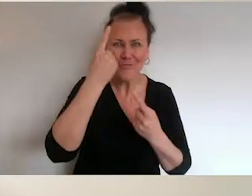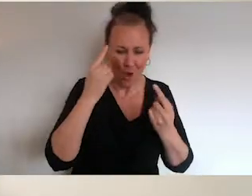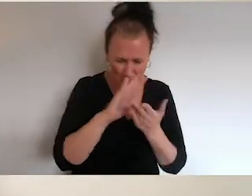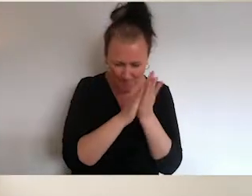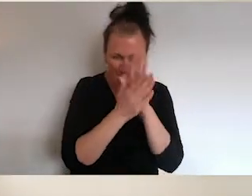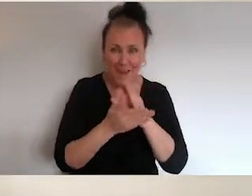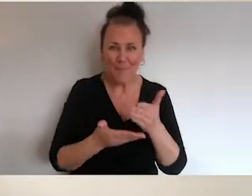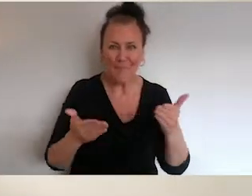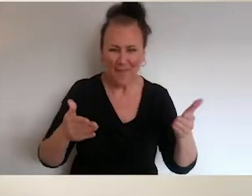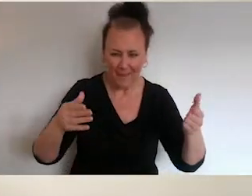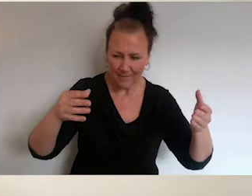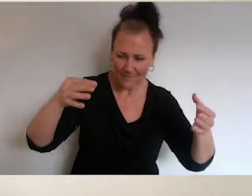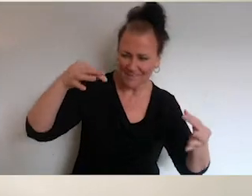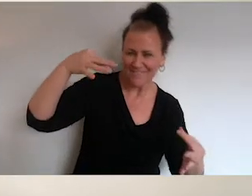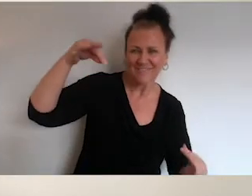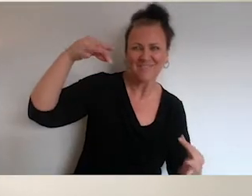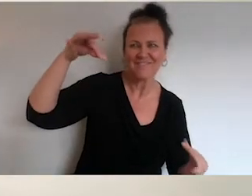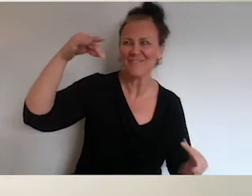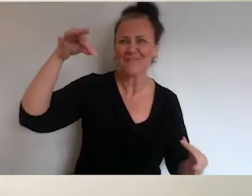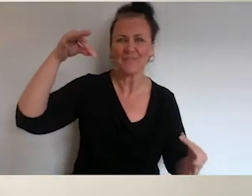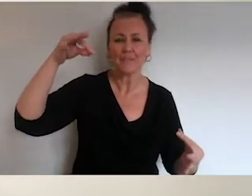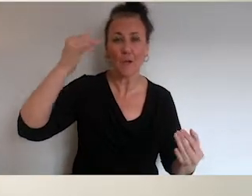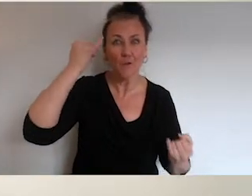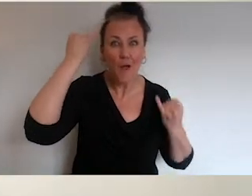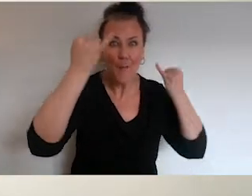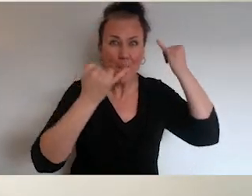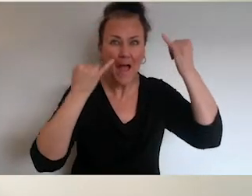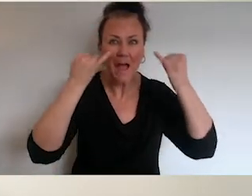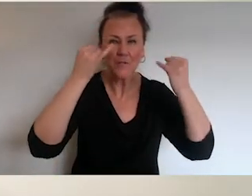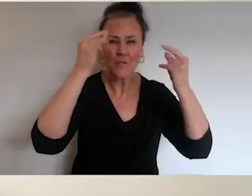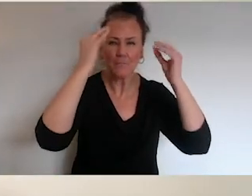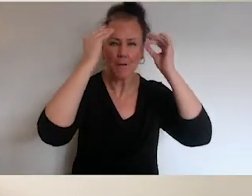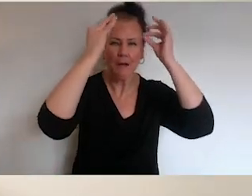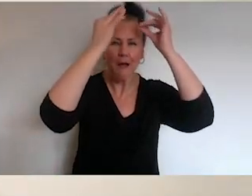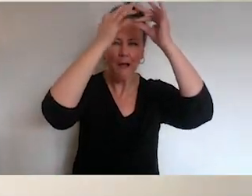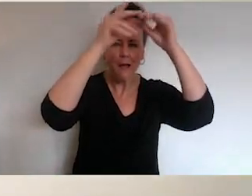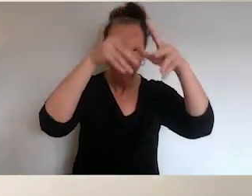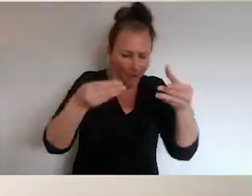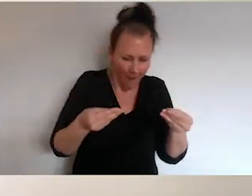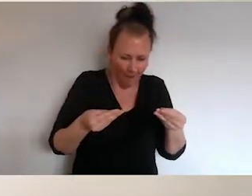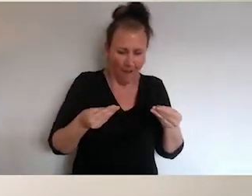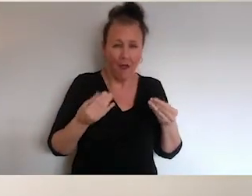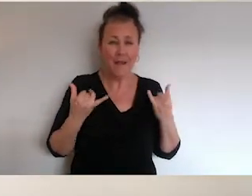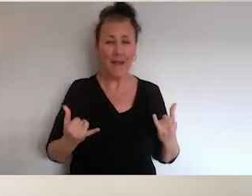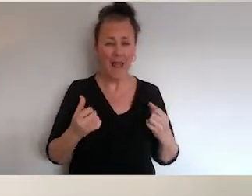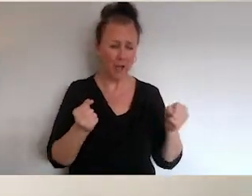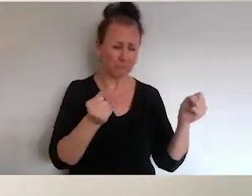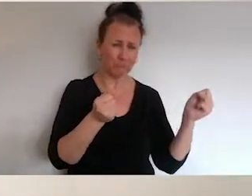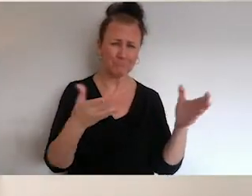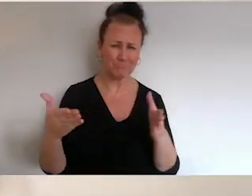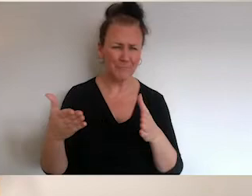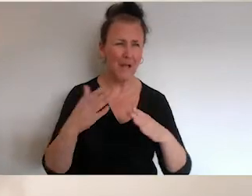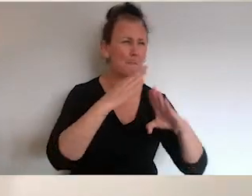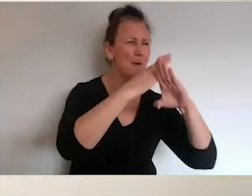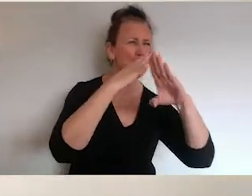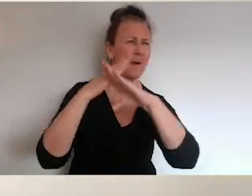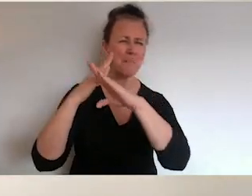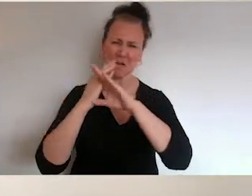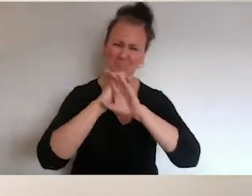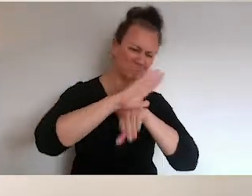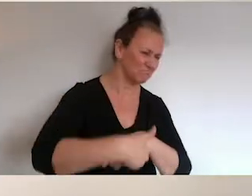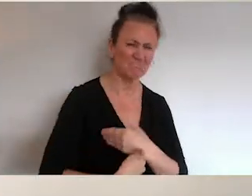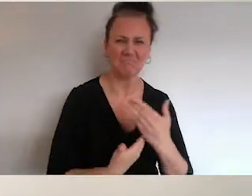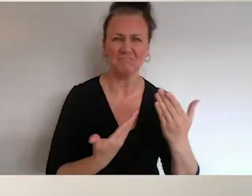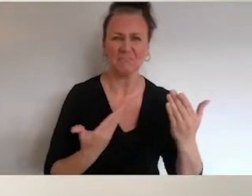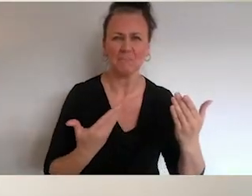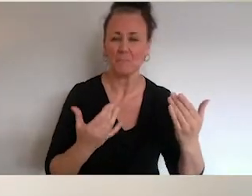things. Our imagination took hold, and if we remember this, we're prepared for whatever obstacle life brings. Now